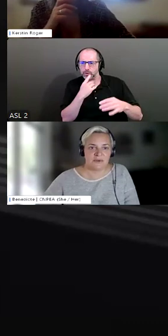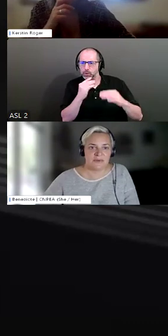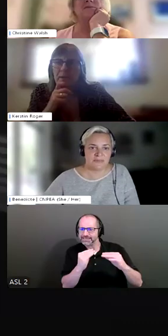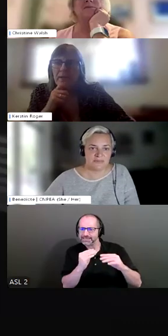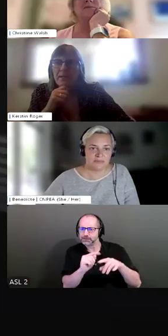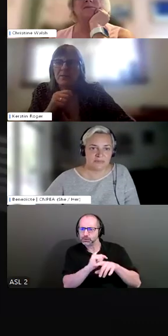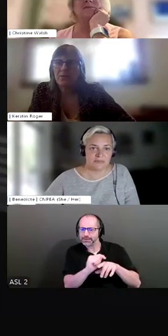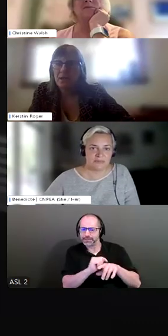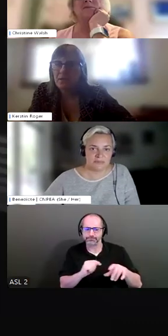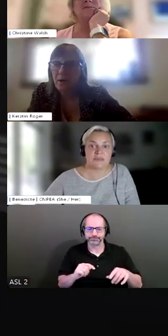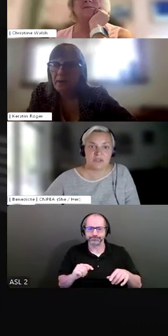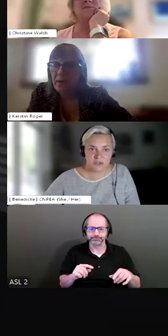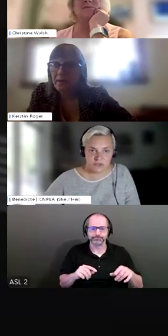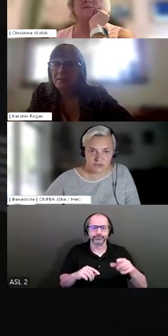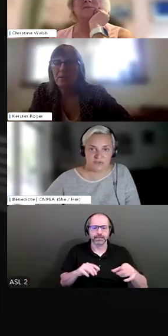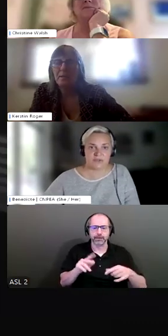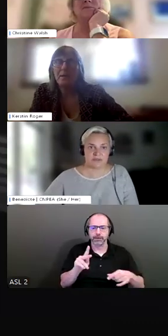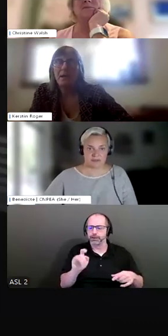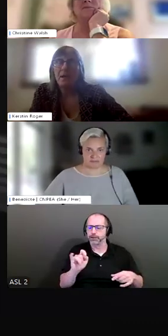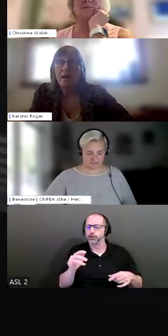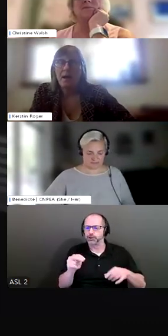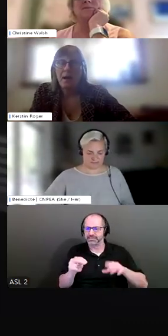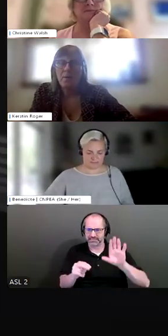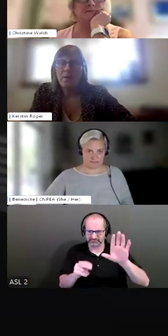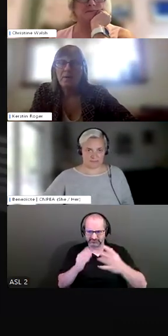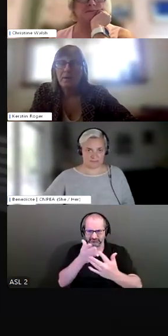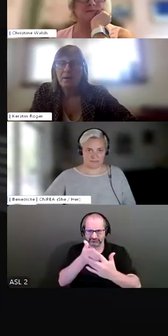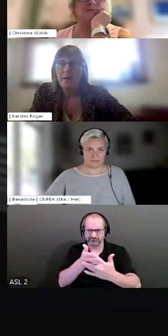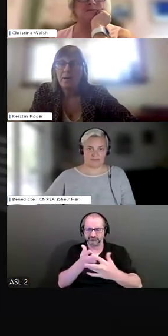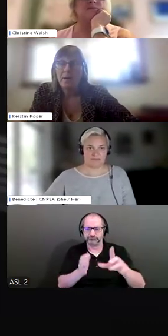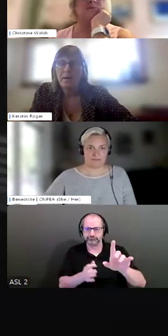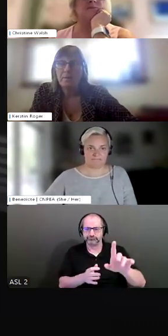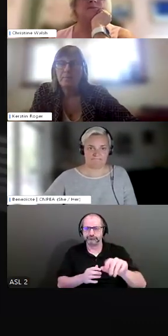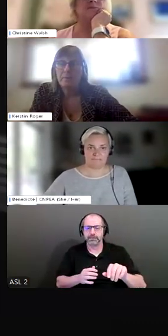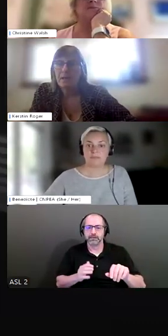just know. quickly interject while Rihanna is doing that. Our